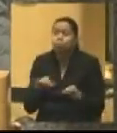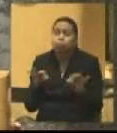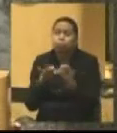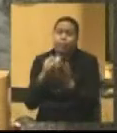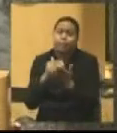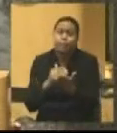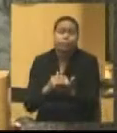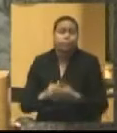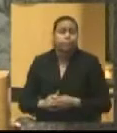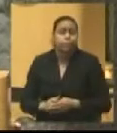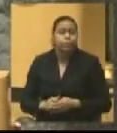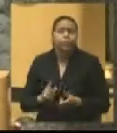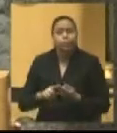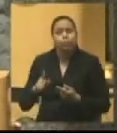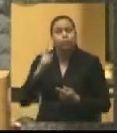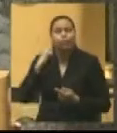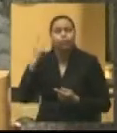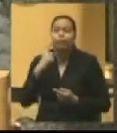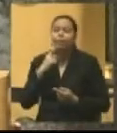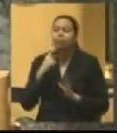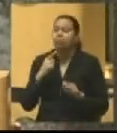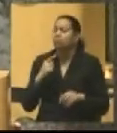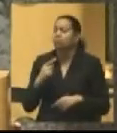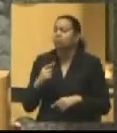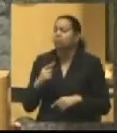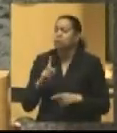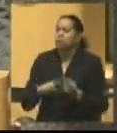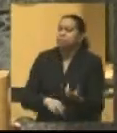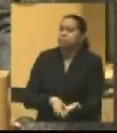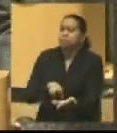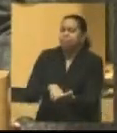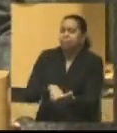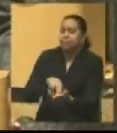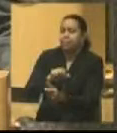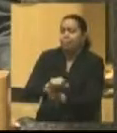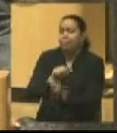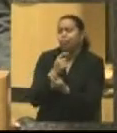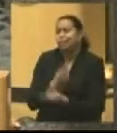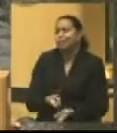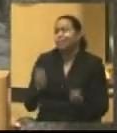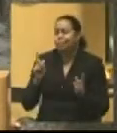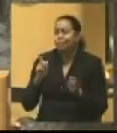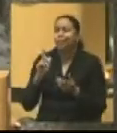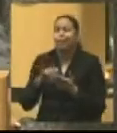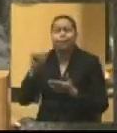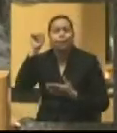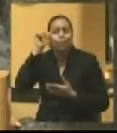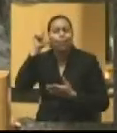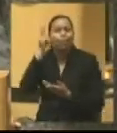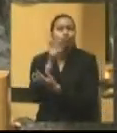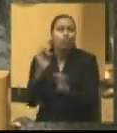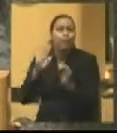lesson. When you hear someone say that in affixing his signature to the Emancipation Proclamation, Lincoln freed all